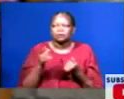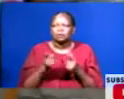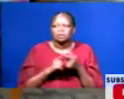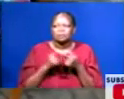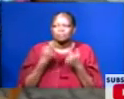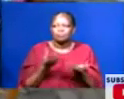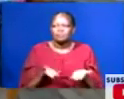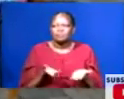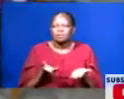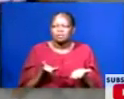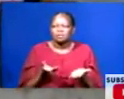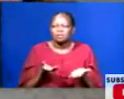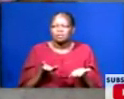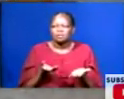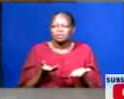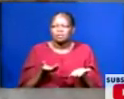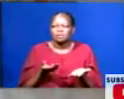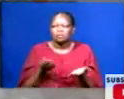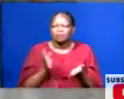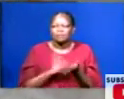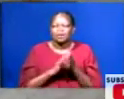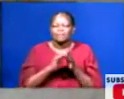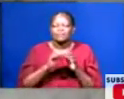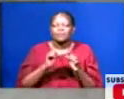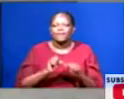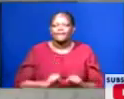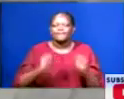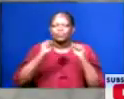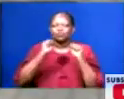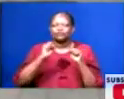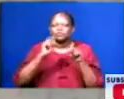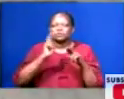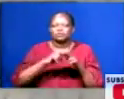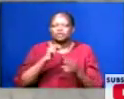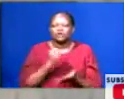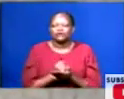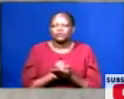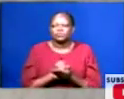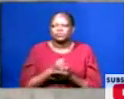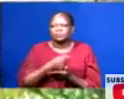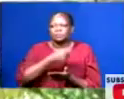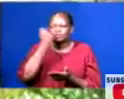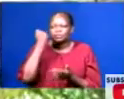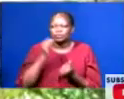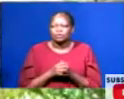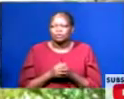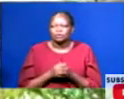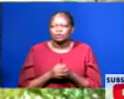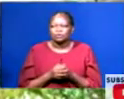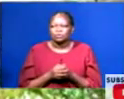being a commanding officer who sits only in the office. Really is because I wanted to get back to